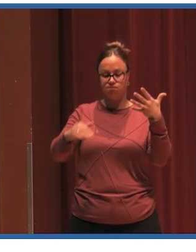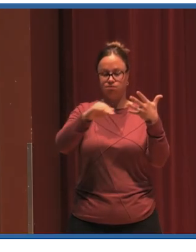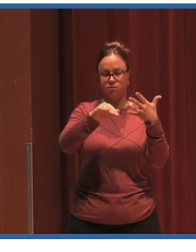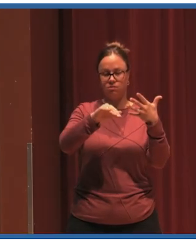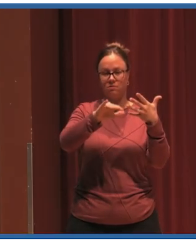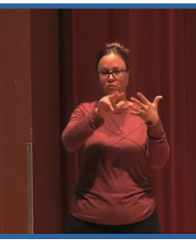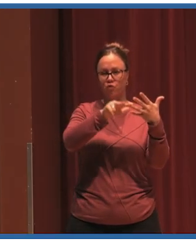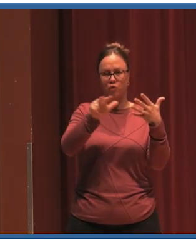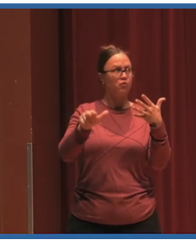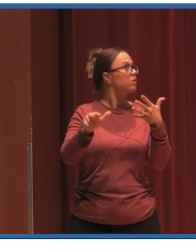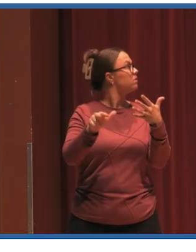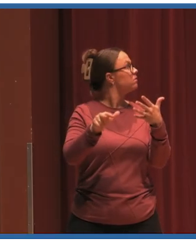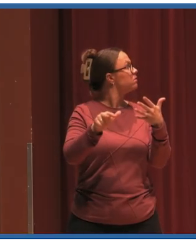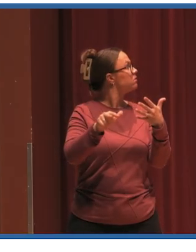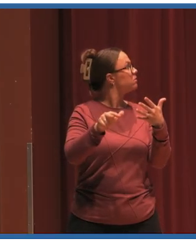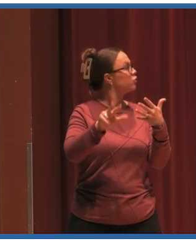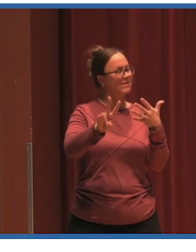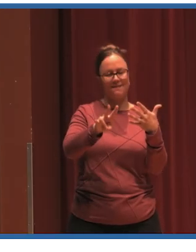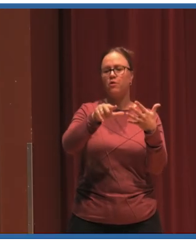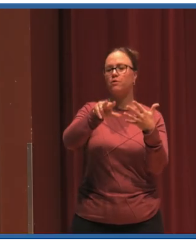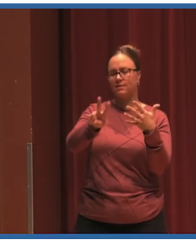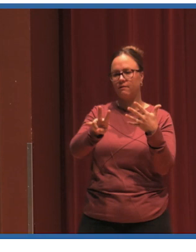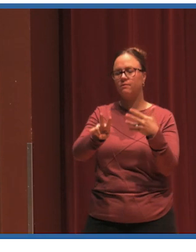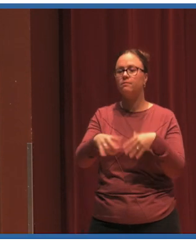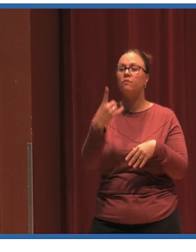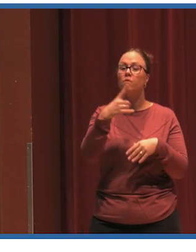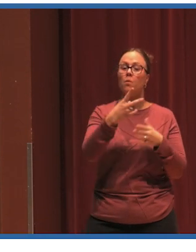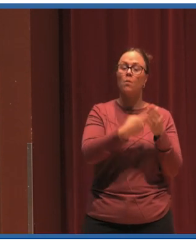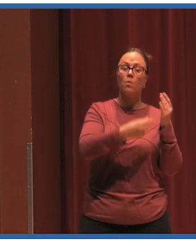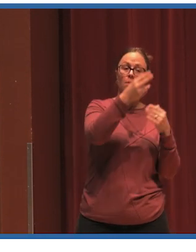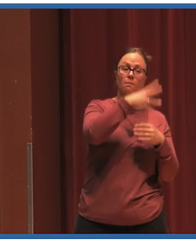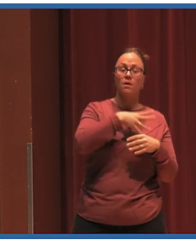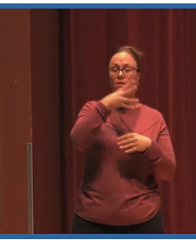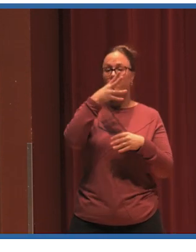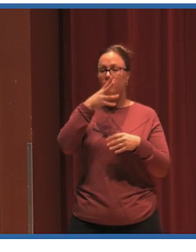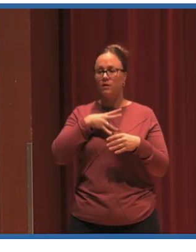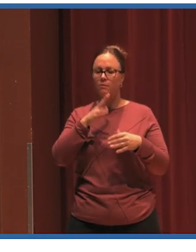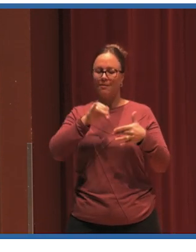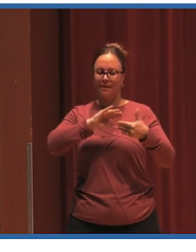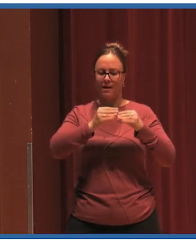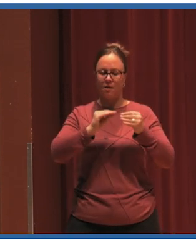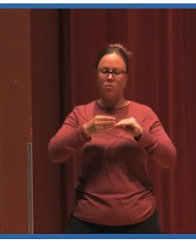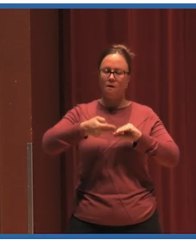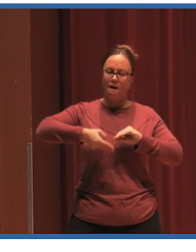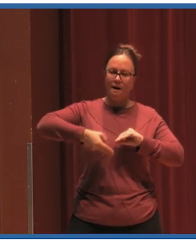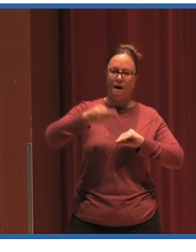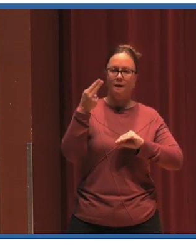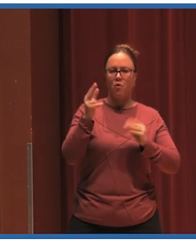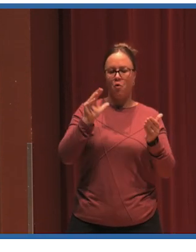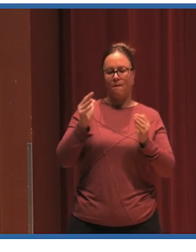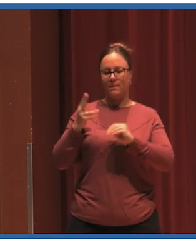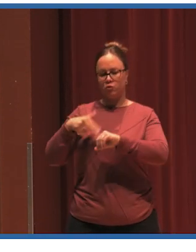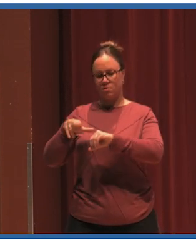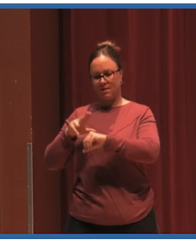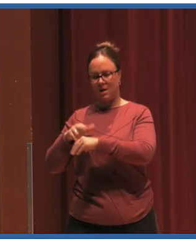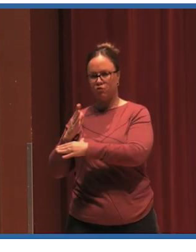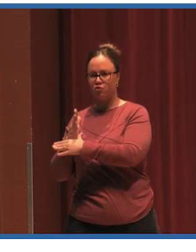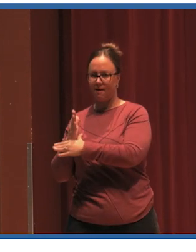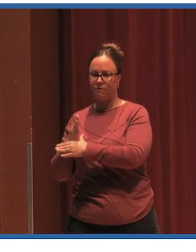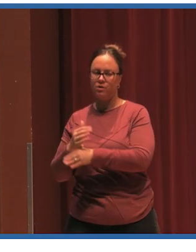here that for both male and female, these rates are higher than the national average as well.